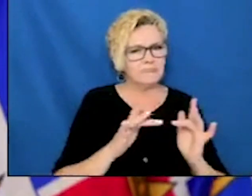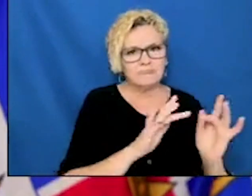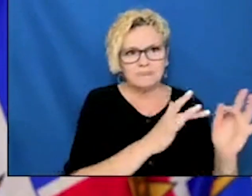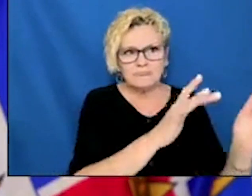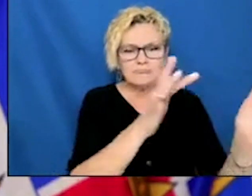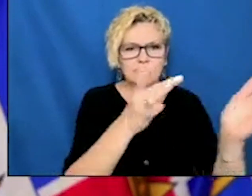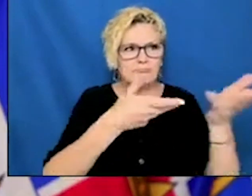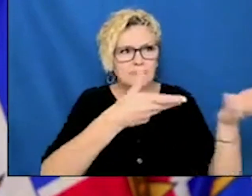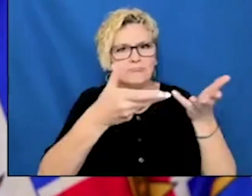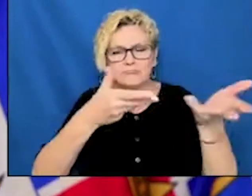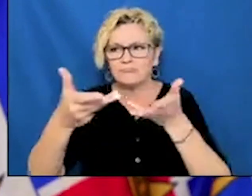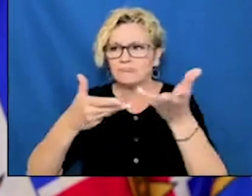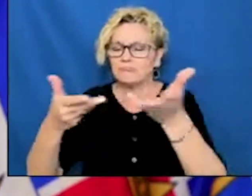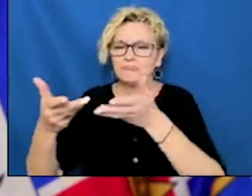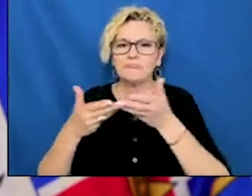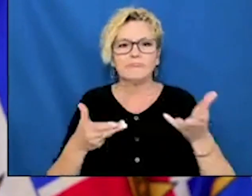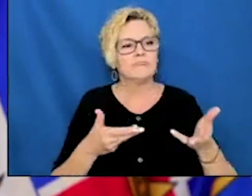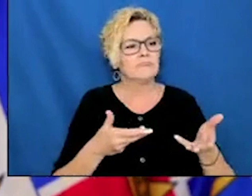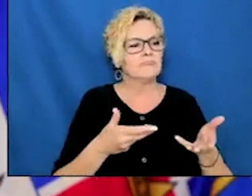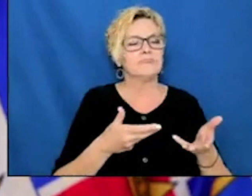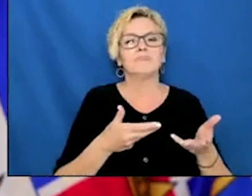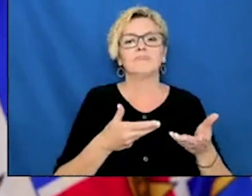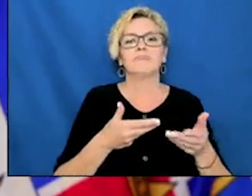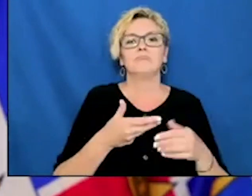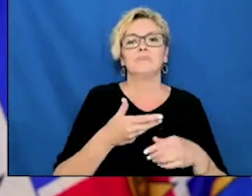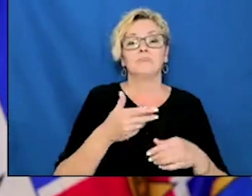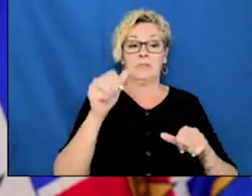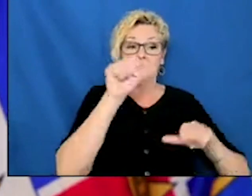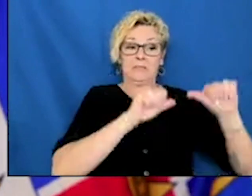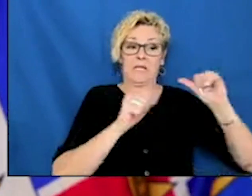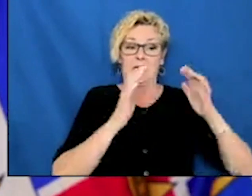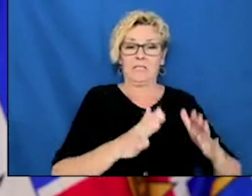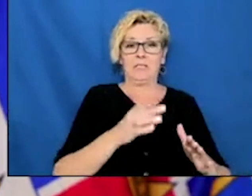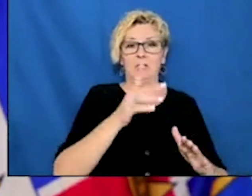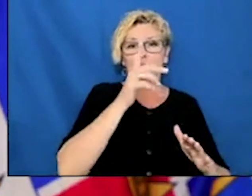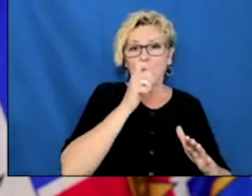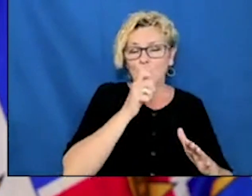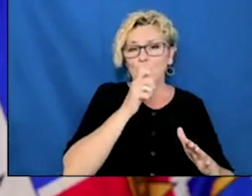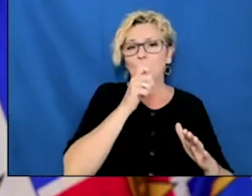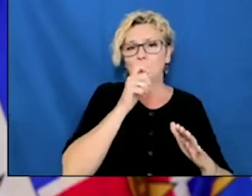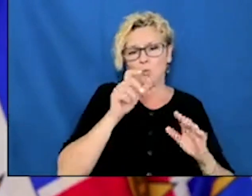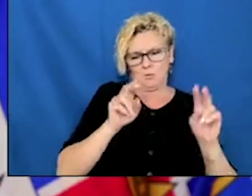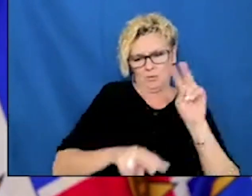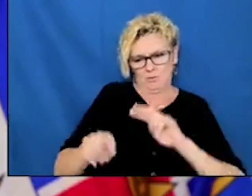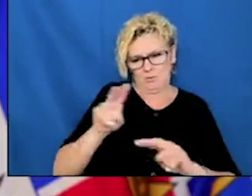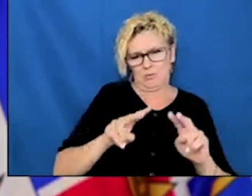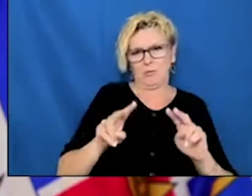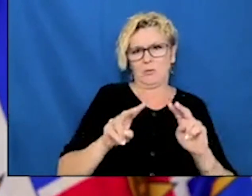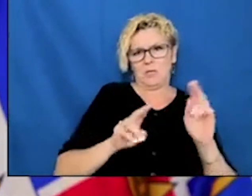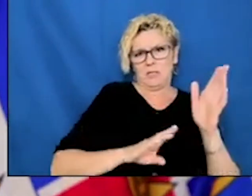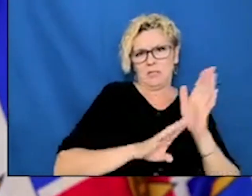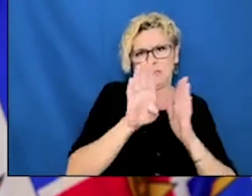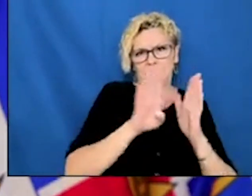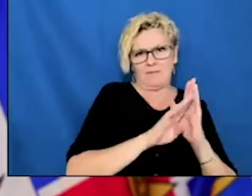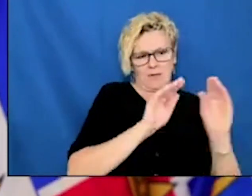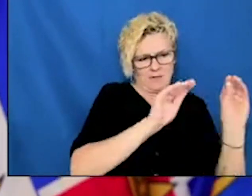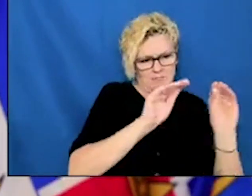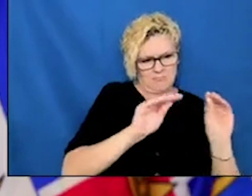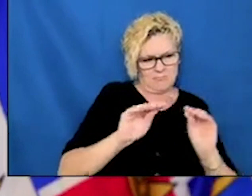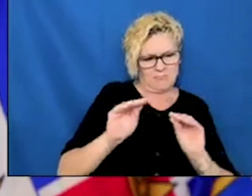teams and part of these networks are informing the modeling that we present to you at least monthly, as we have